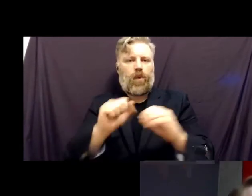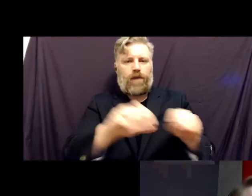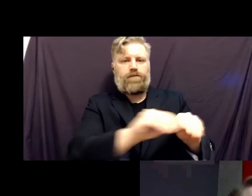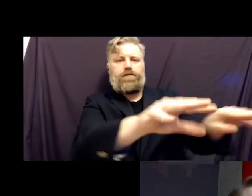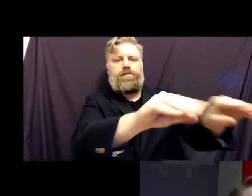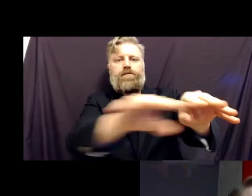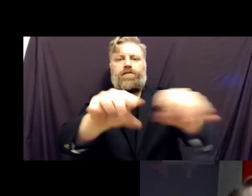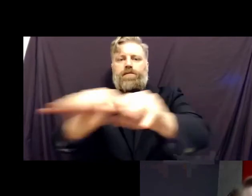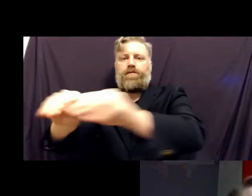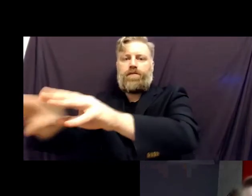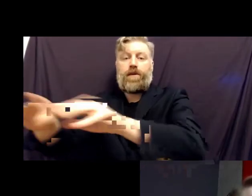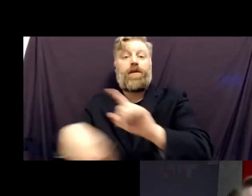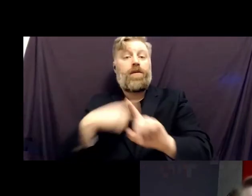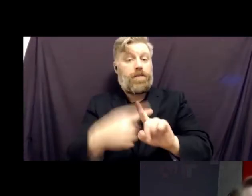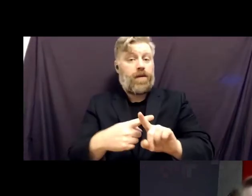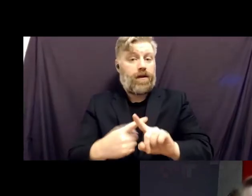through